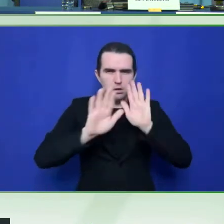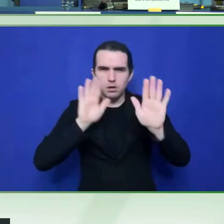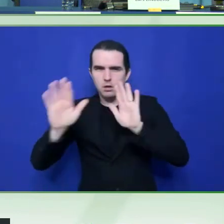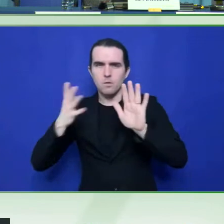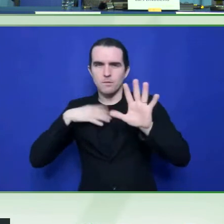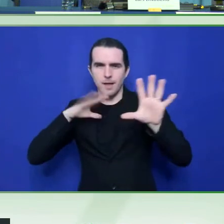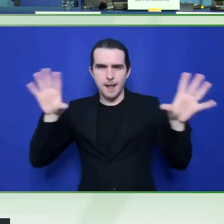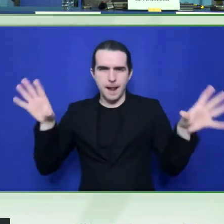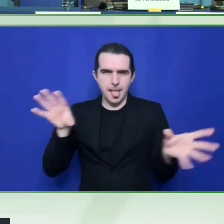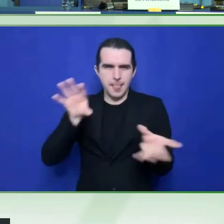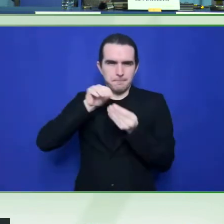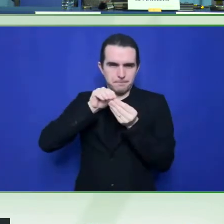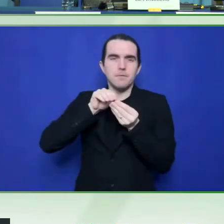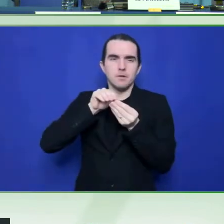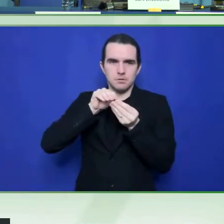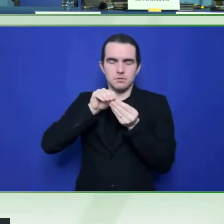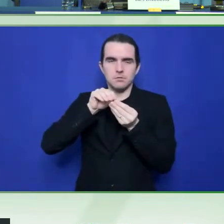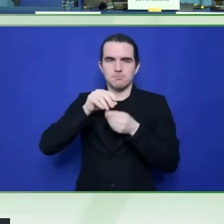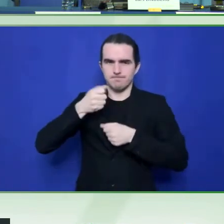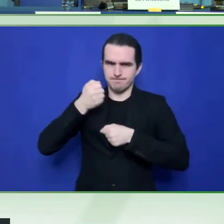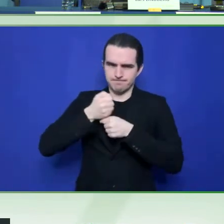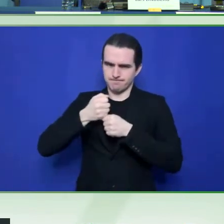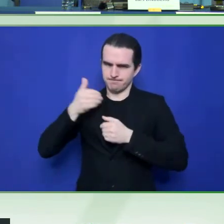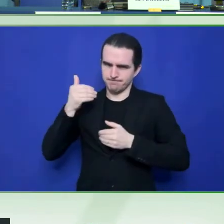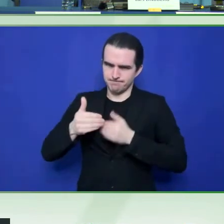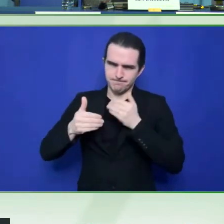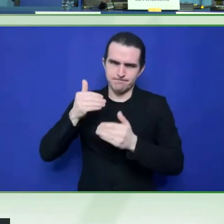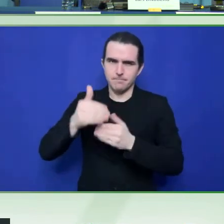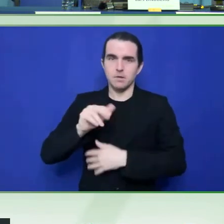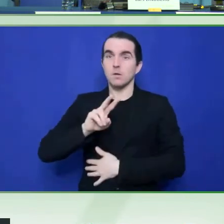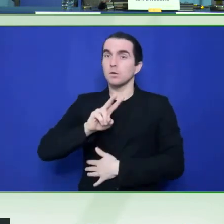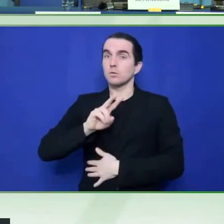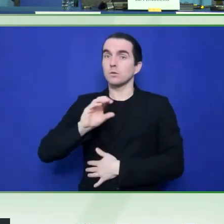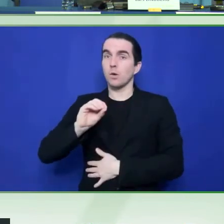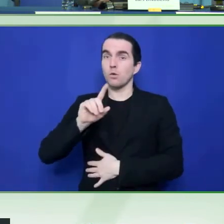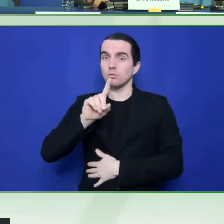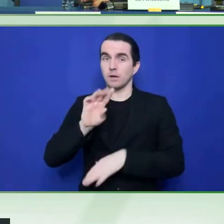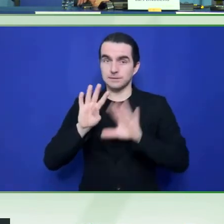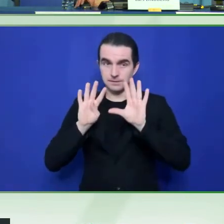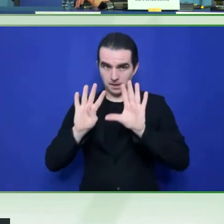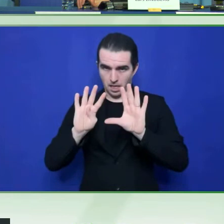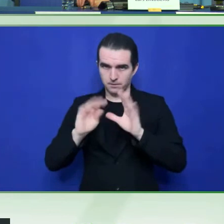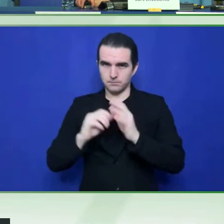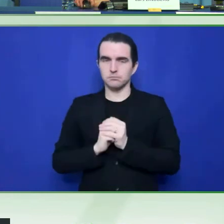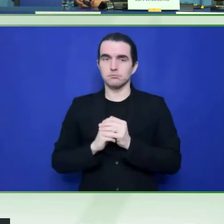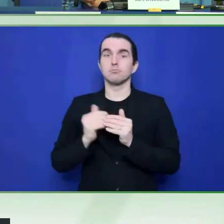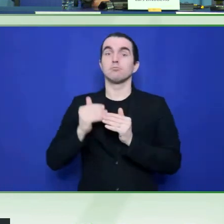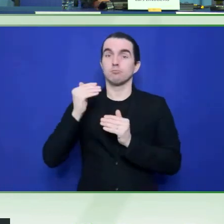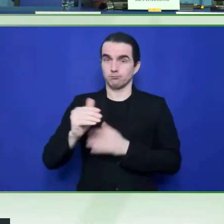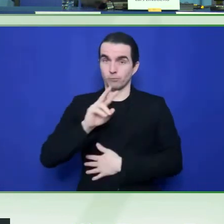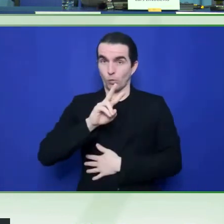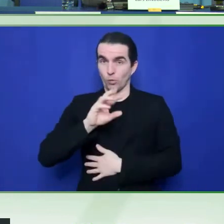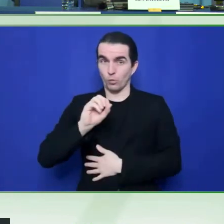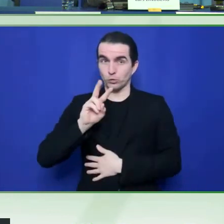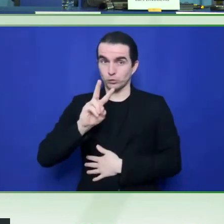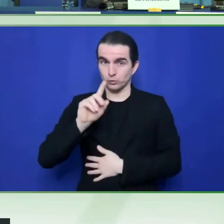is a body consisting of representatives from the labour market communities in the Nordic countries.